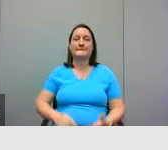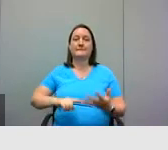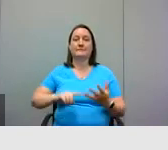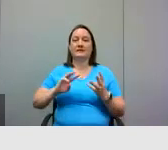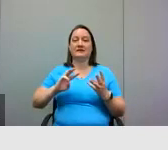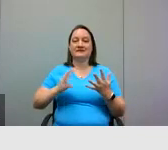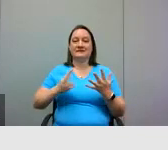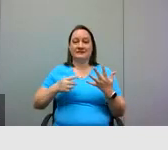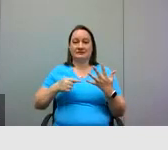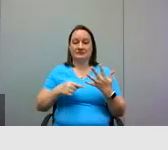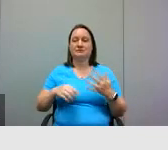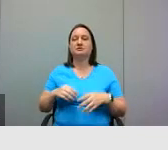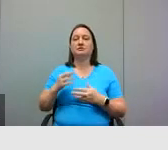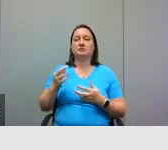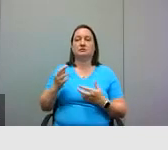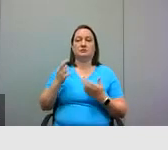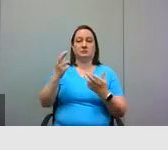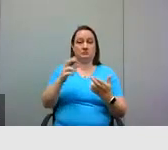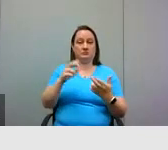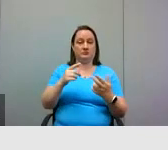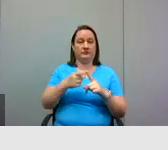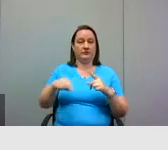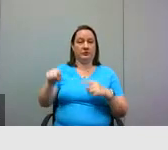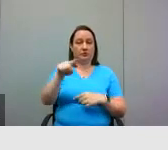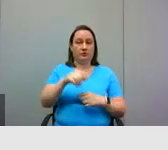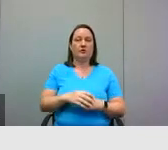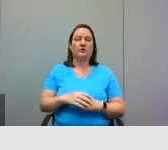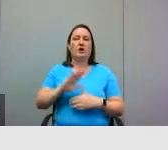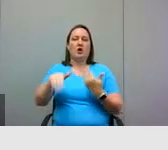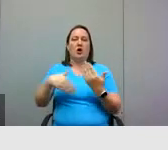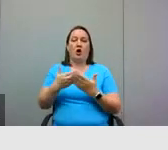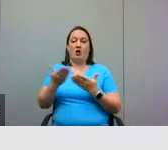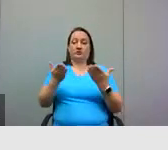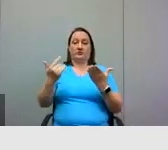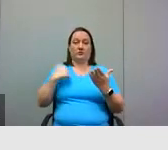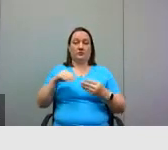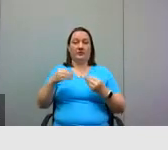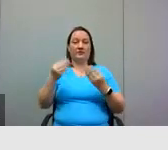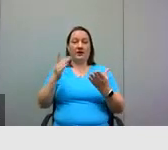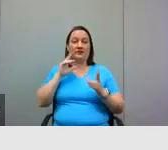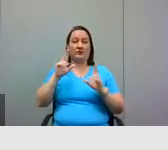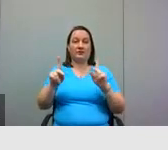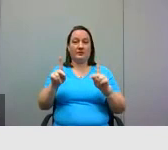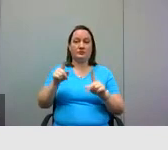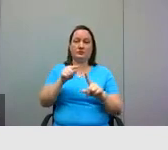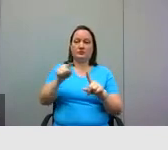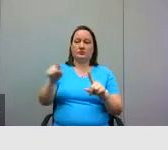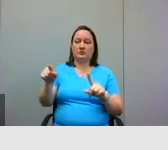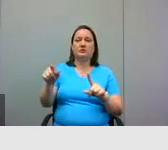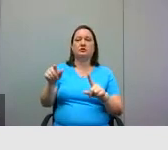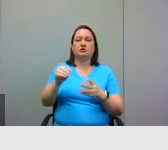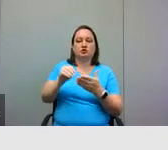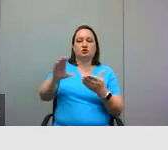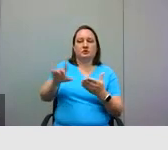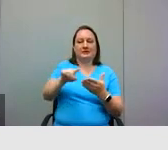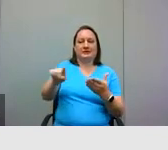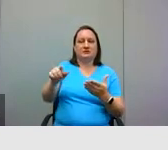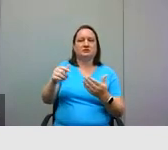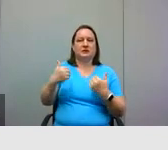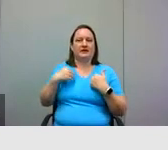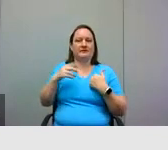Number 6, the recommendation to us was like all of the services that we provide to individuals, students with disabilities. We